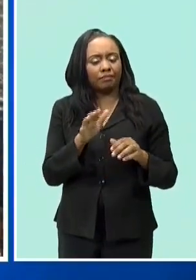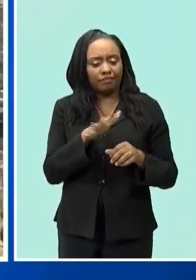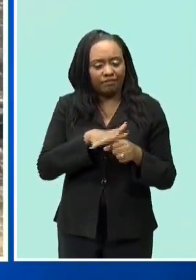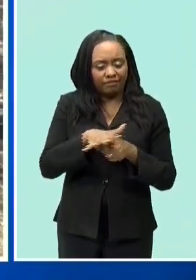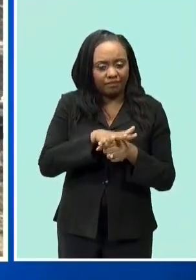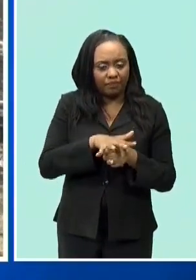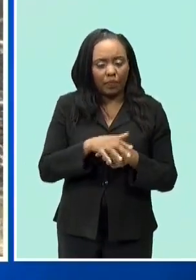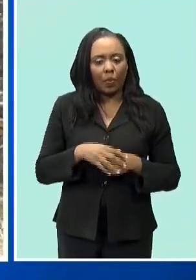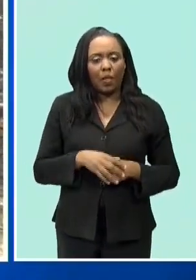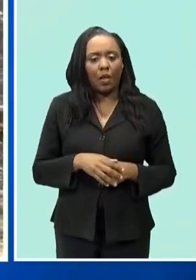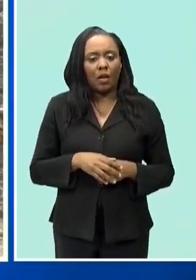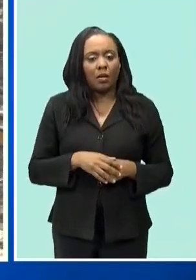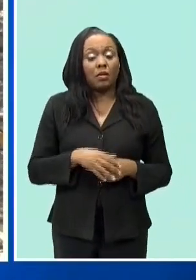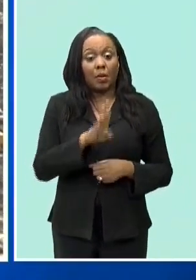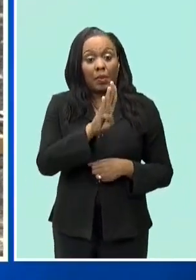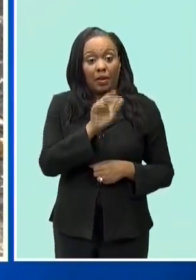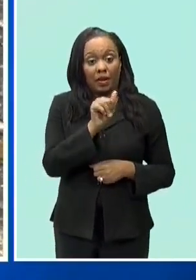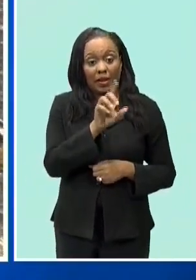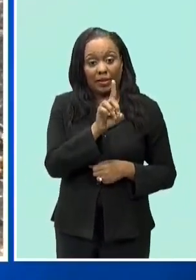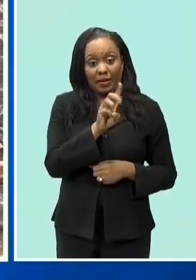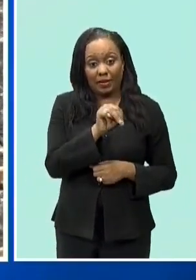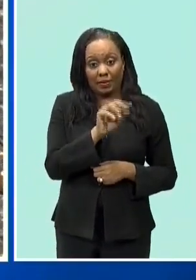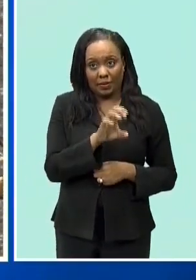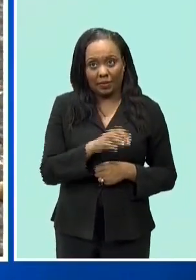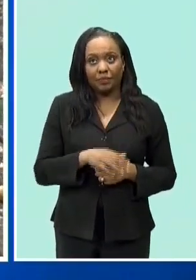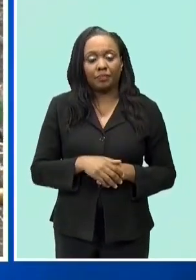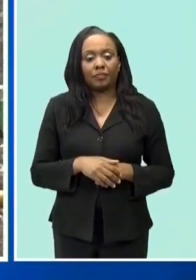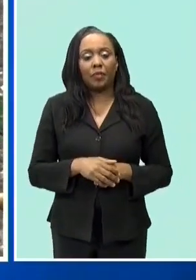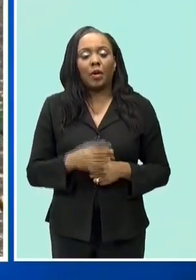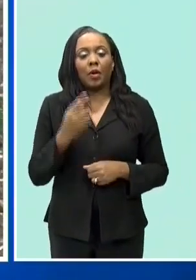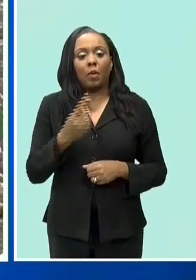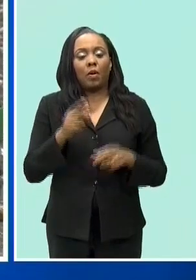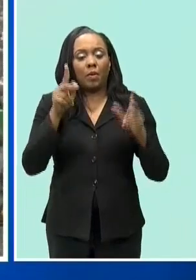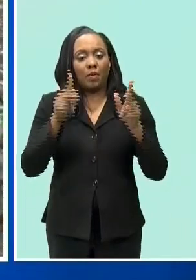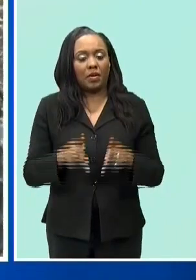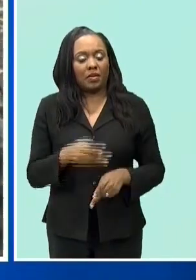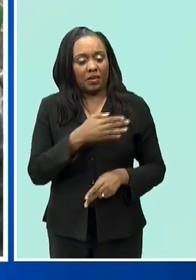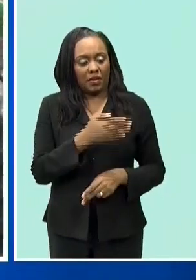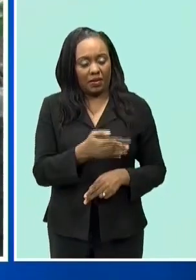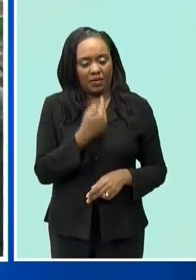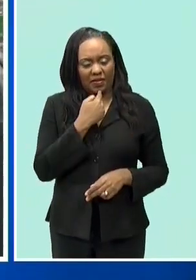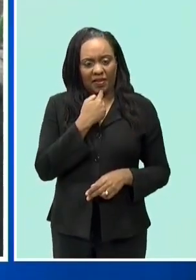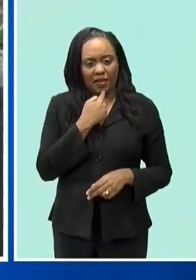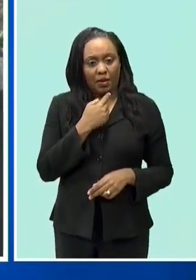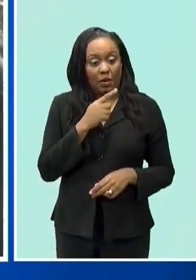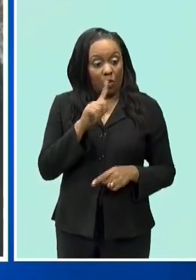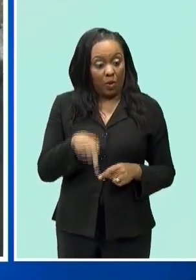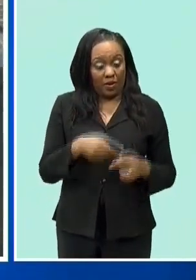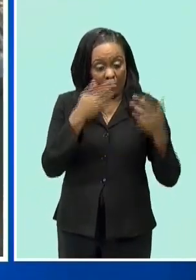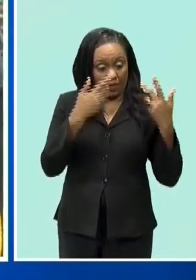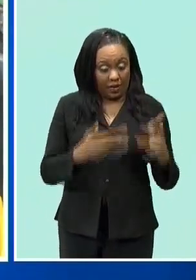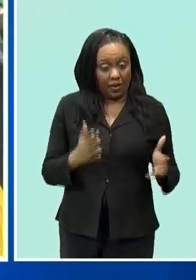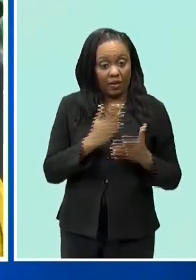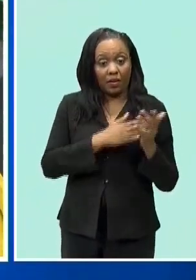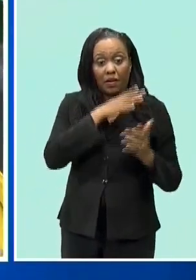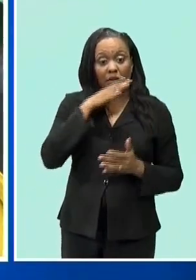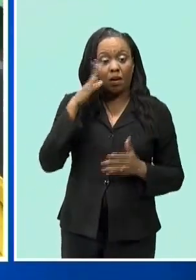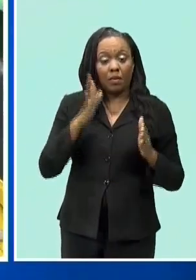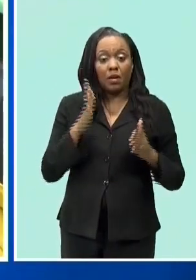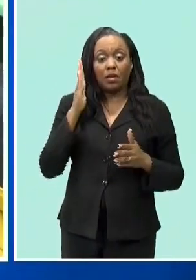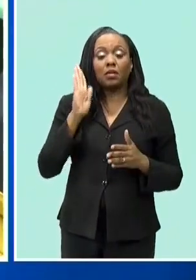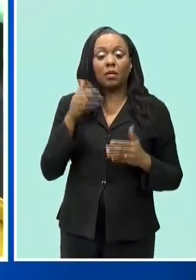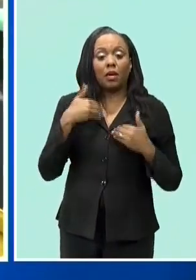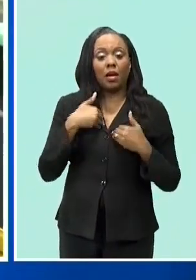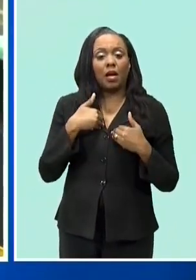Agricultural Services with the BADMC, Dr. Jamikul Andwele, says on completion, some farmers will be allocated a plot of